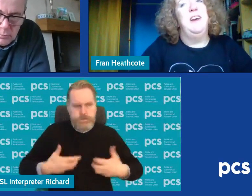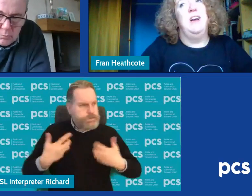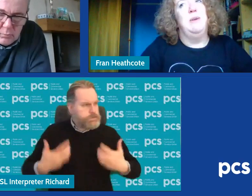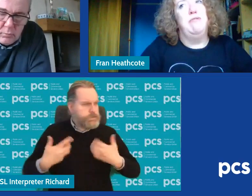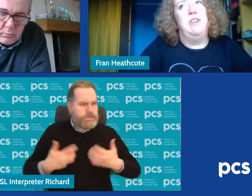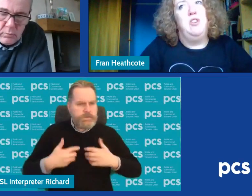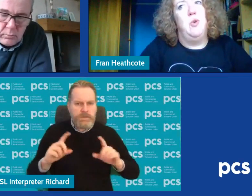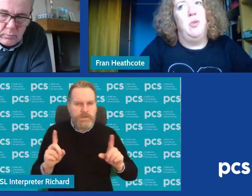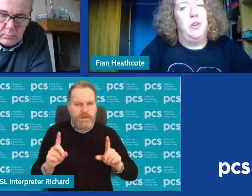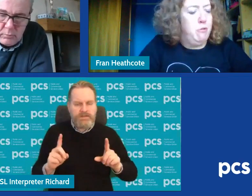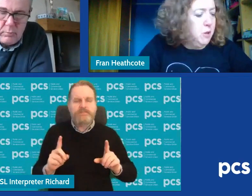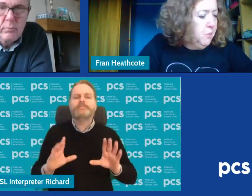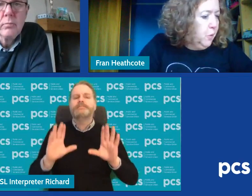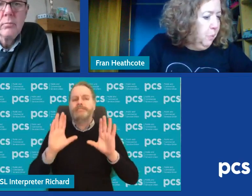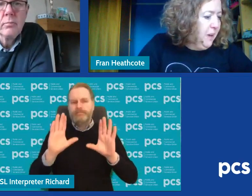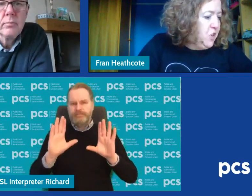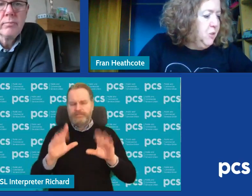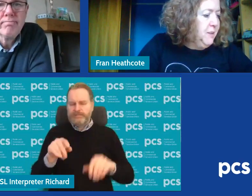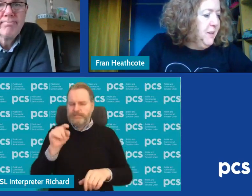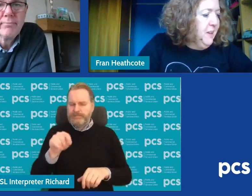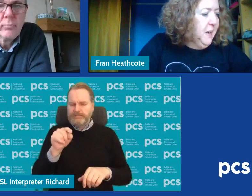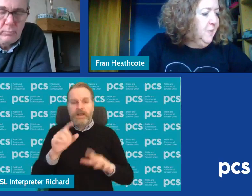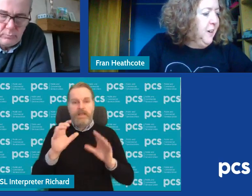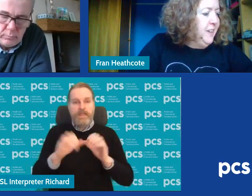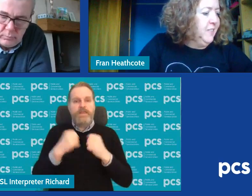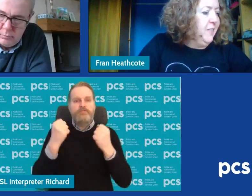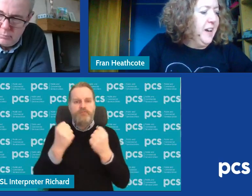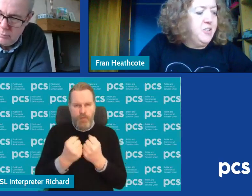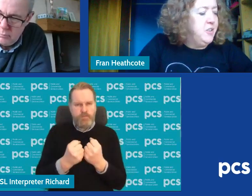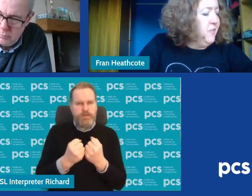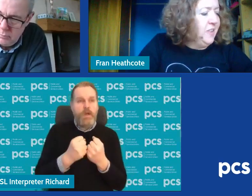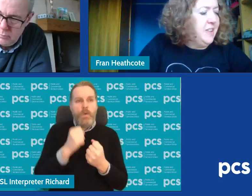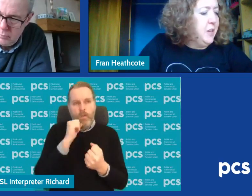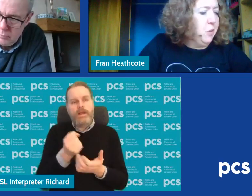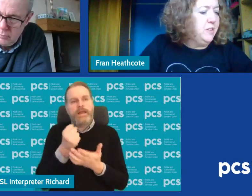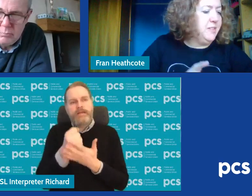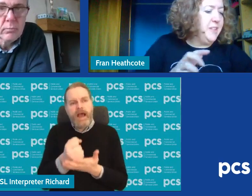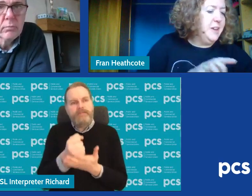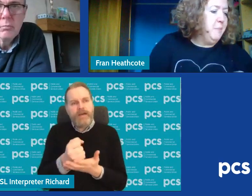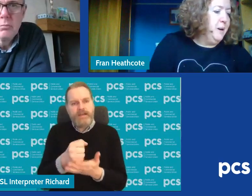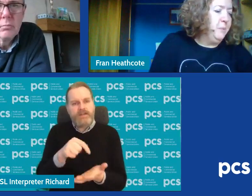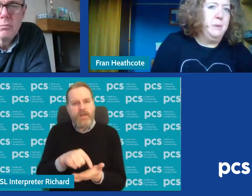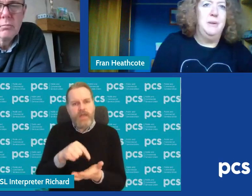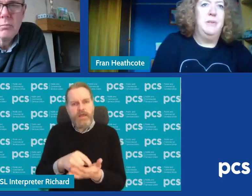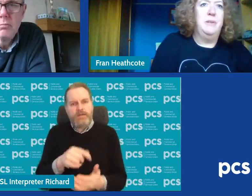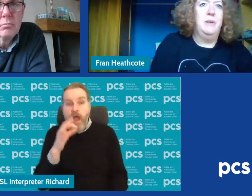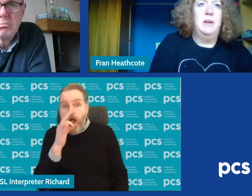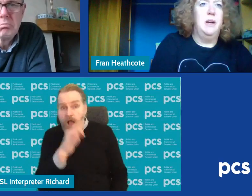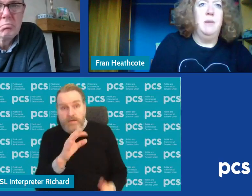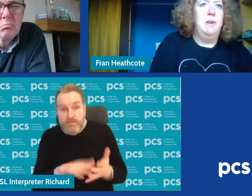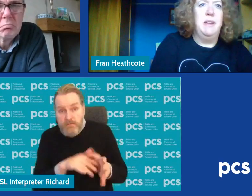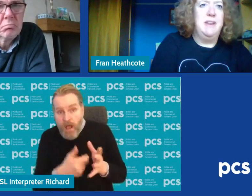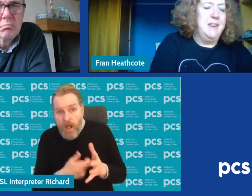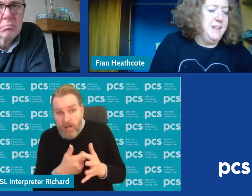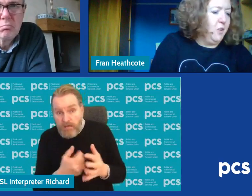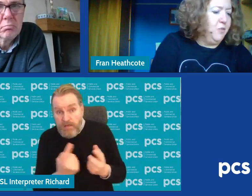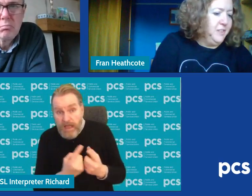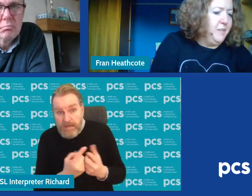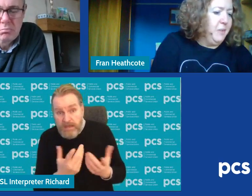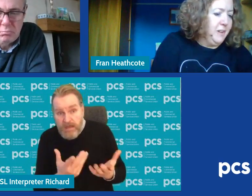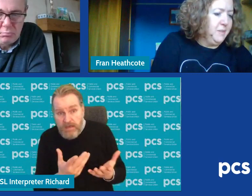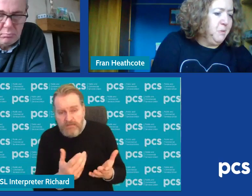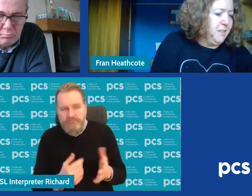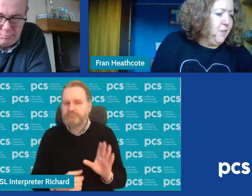specific. And I'm pretty sure the group will be issuing advice on that. I don't know if there's anything you want to say there, Mark, but it's